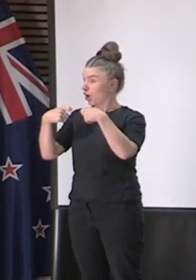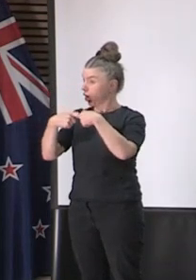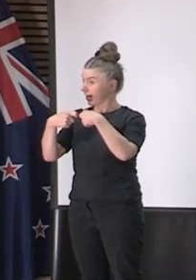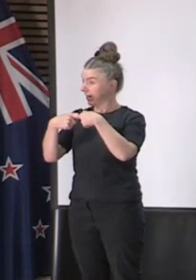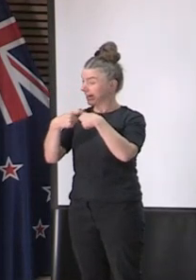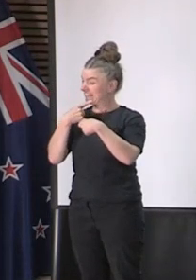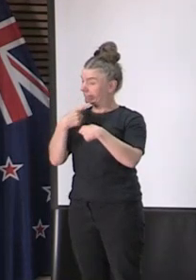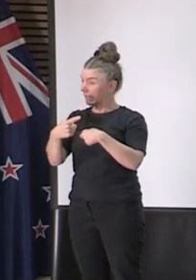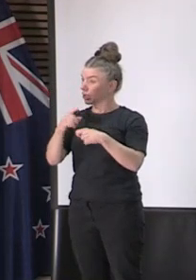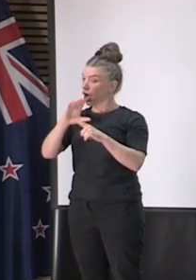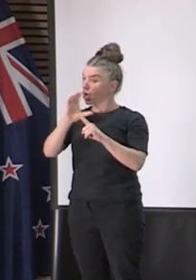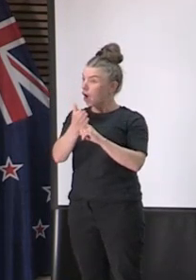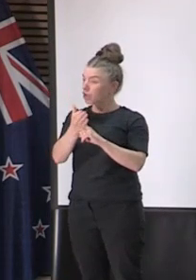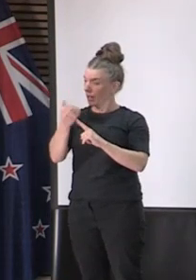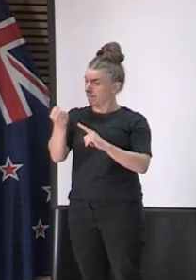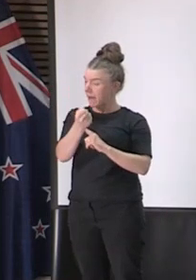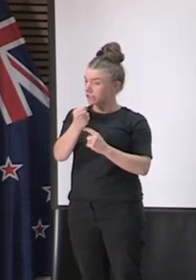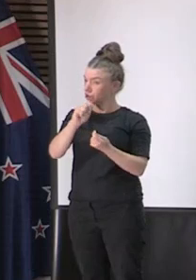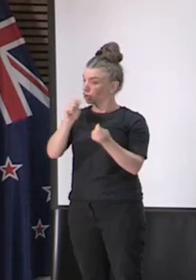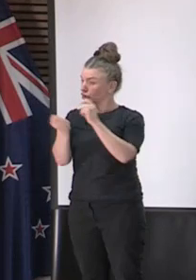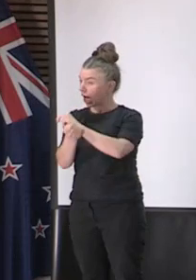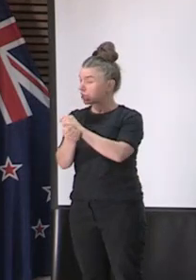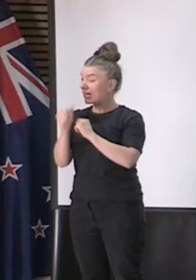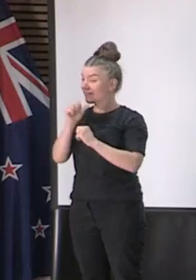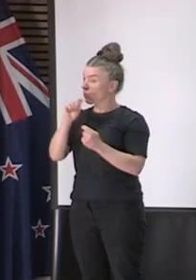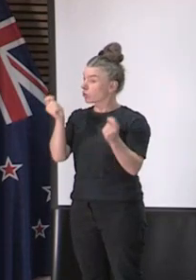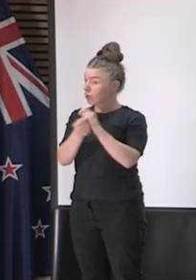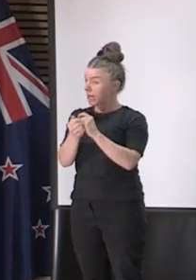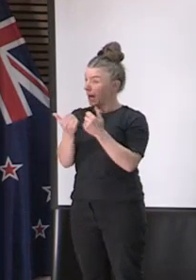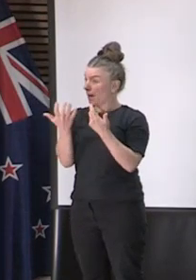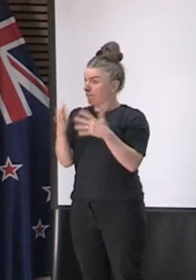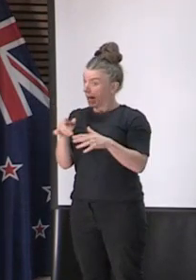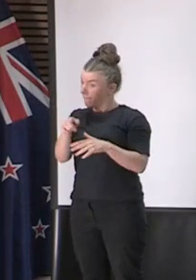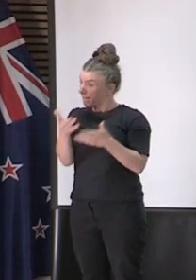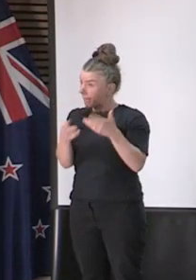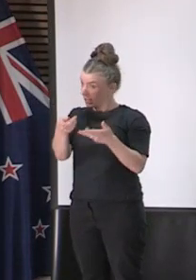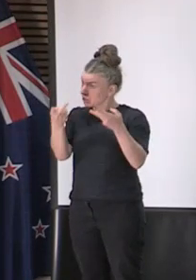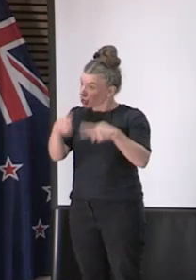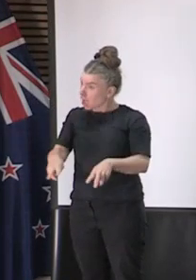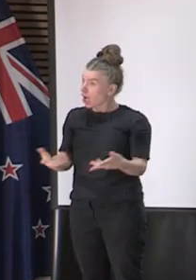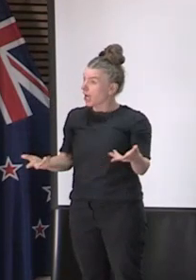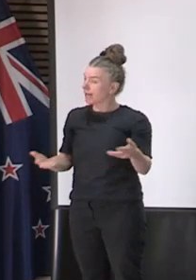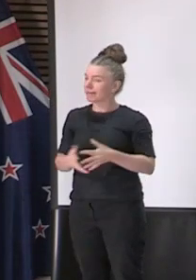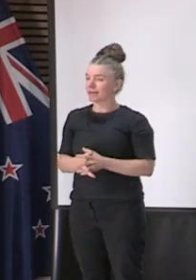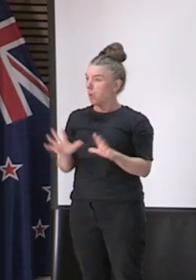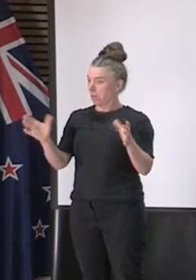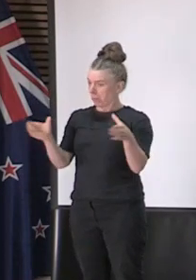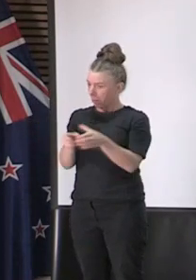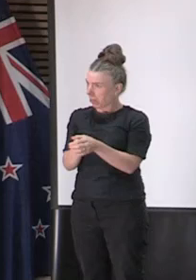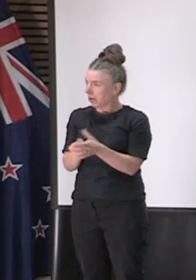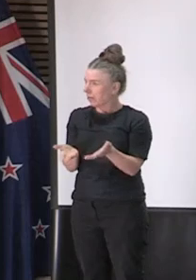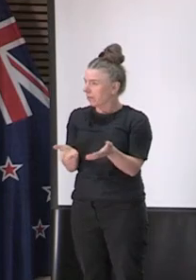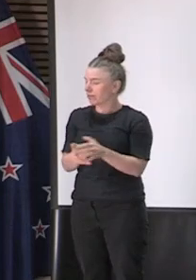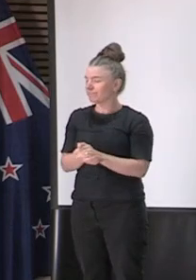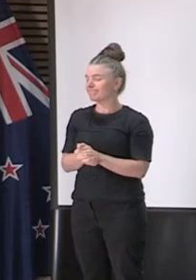think it can be sustained in a post-COVID world? My view is that I have seen iwi